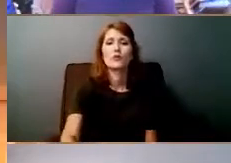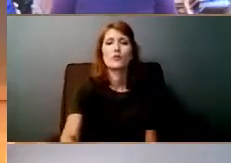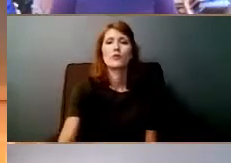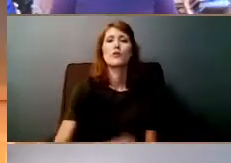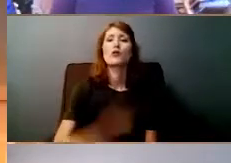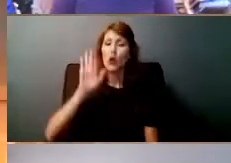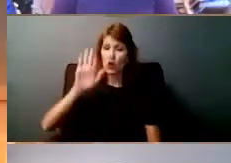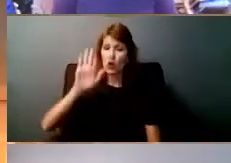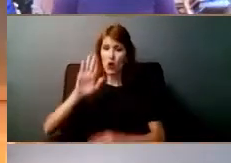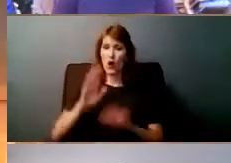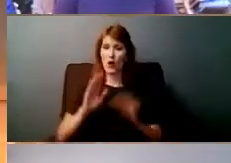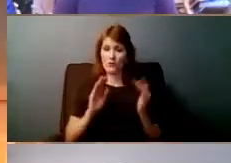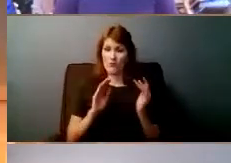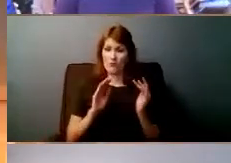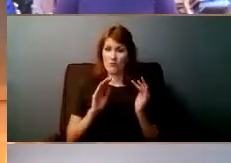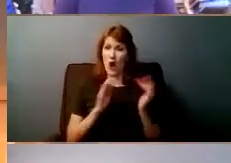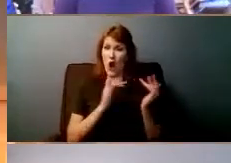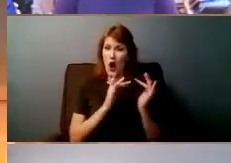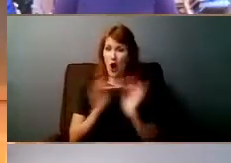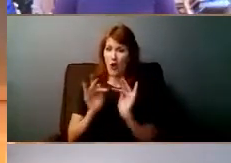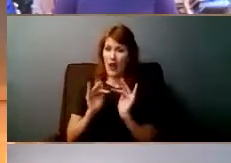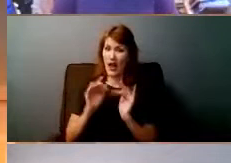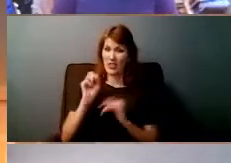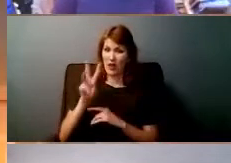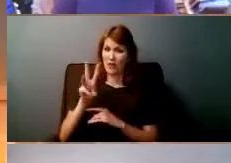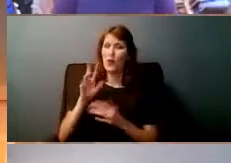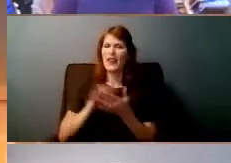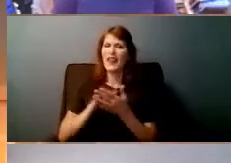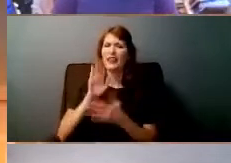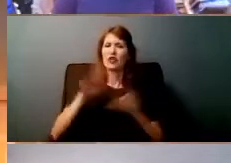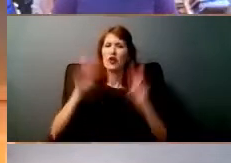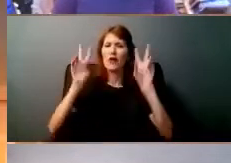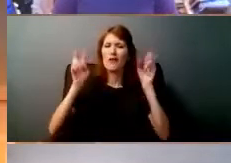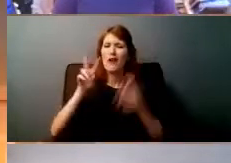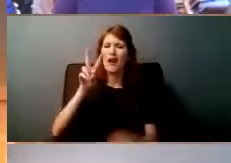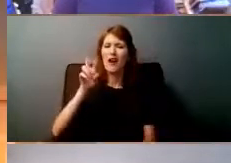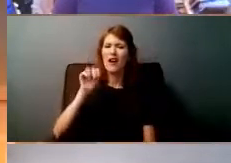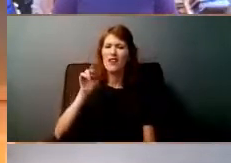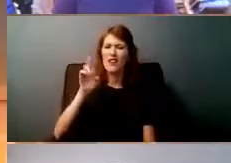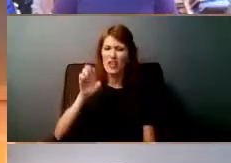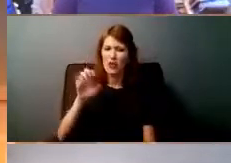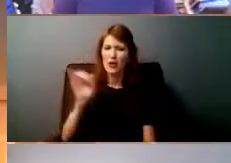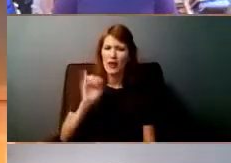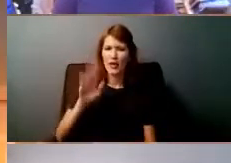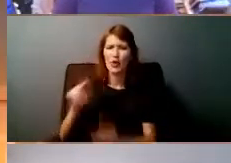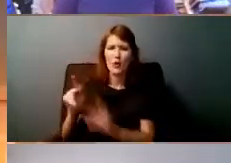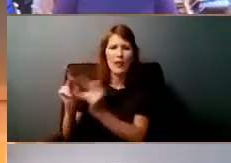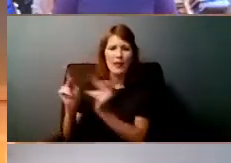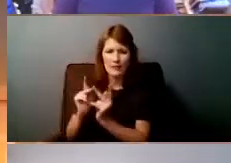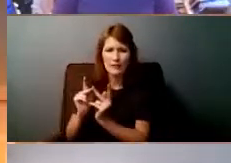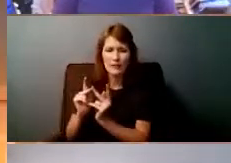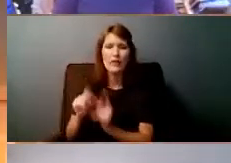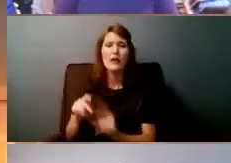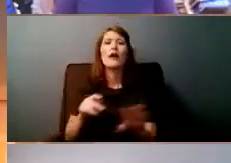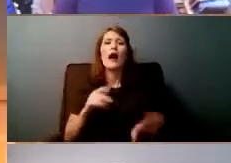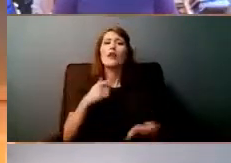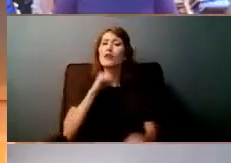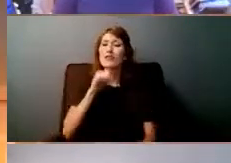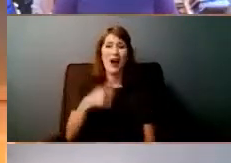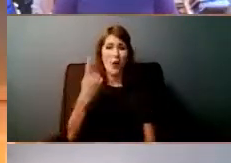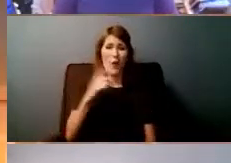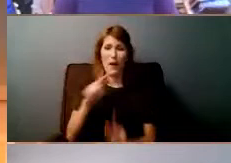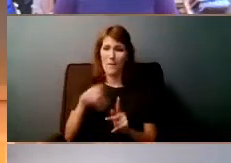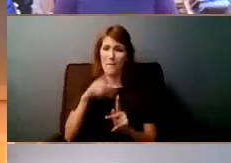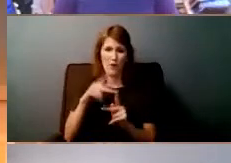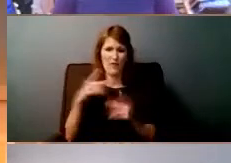recommendation for a type of software. I can talk to you offline about that. But I think from case to case, there is not one perfect event software out